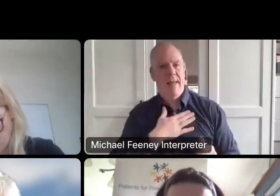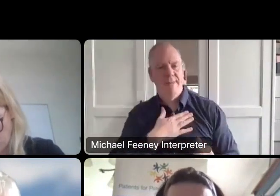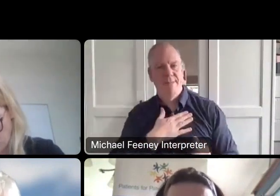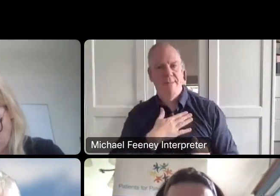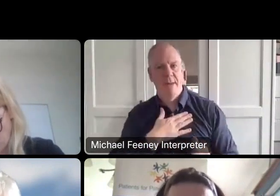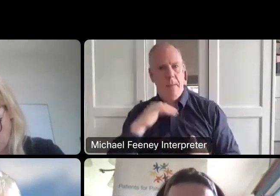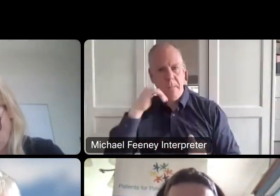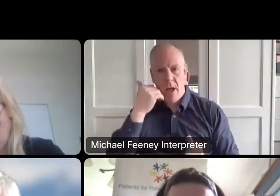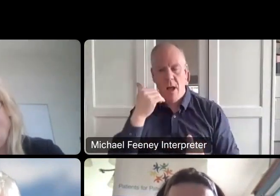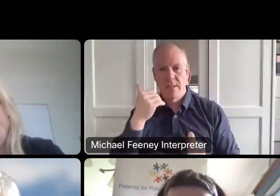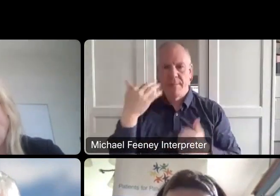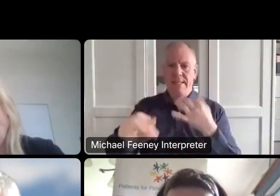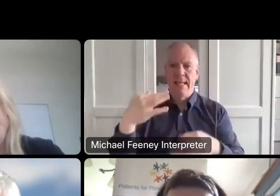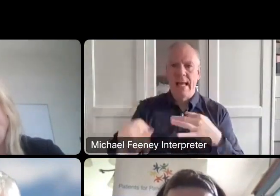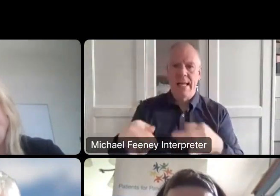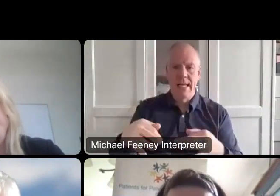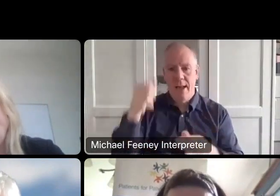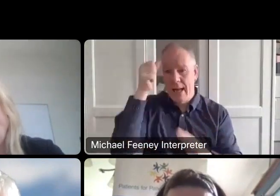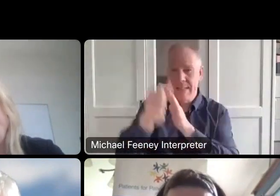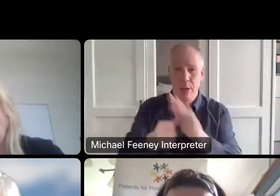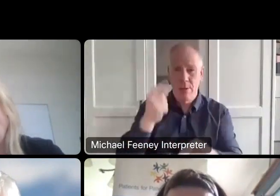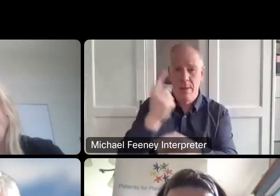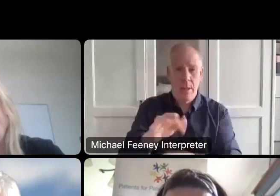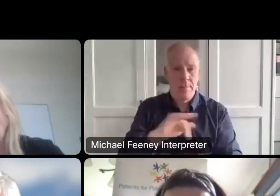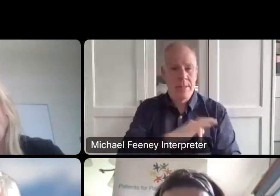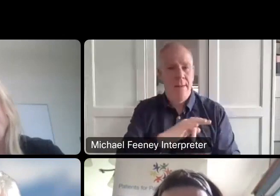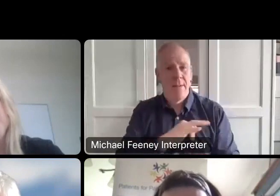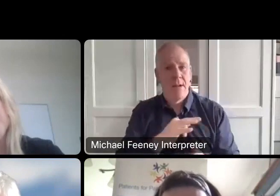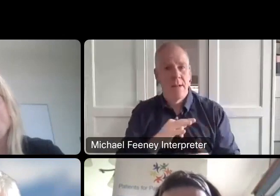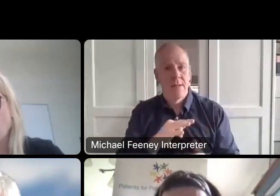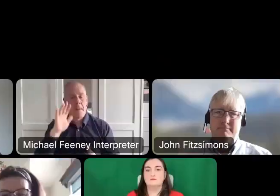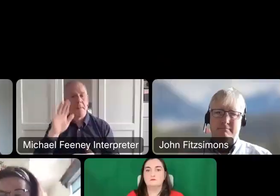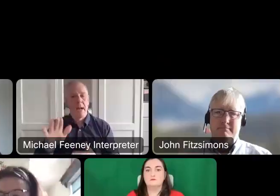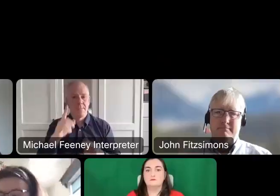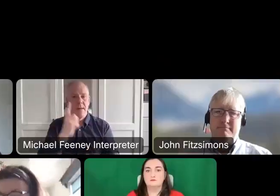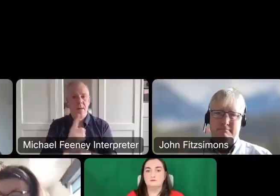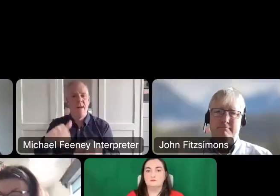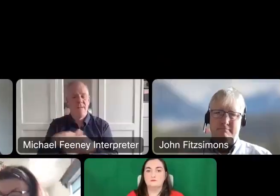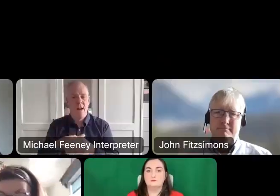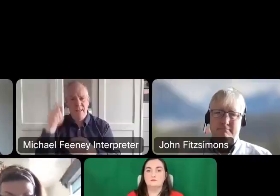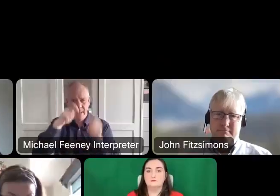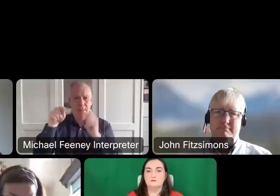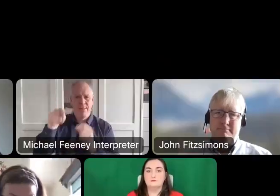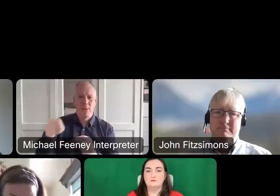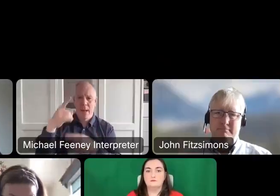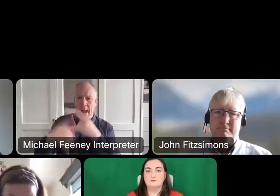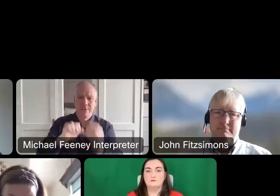result of a mistake, they experience that themselves. So those things also have to be taken into account. Like most of the